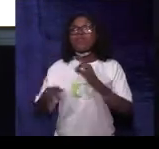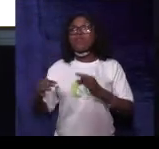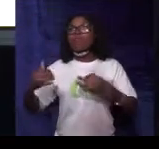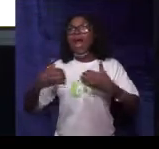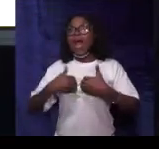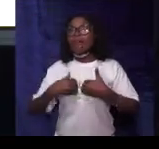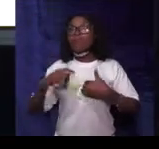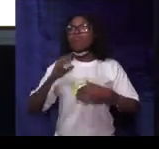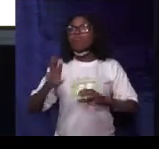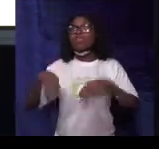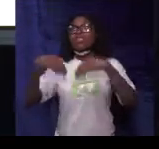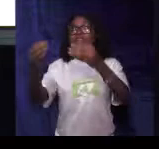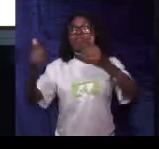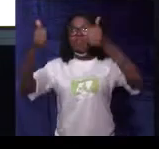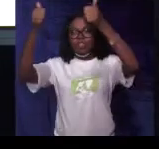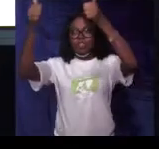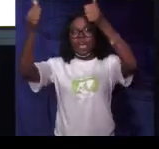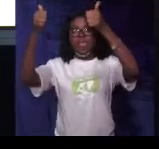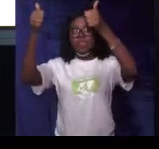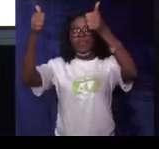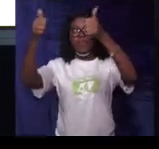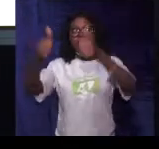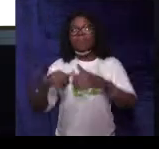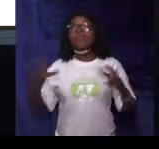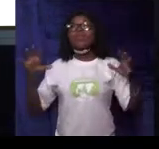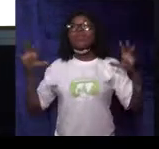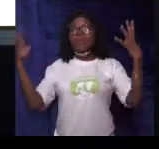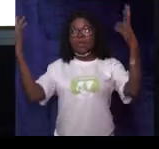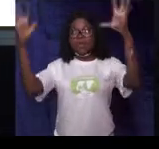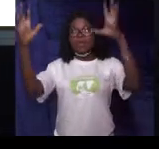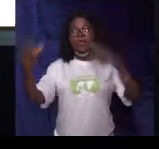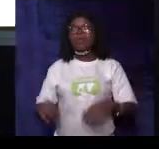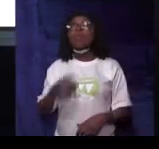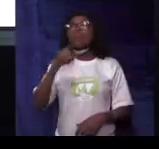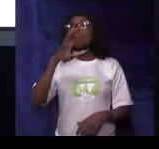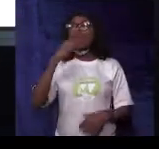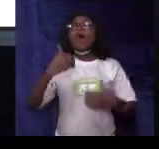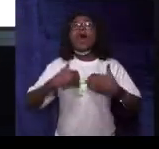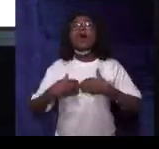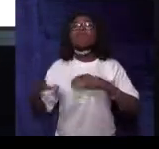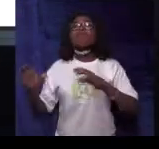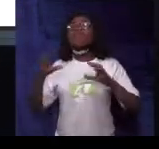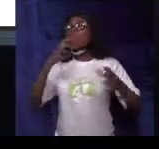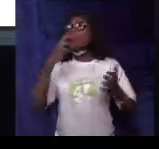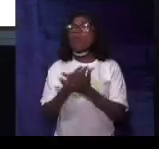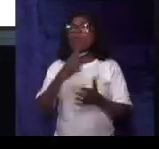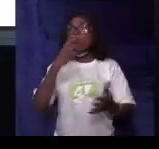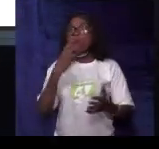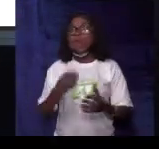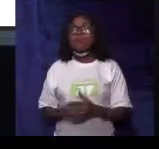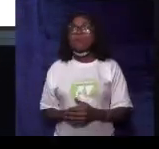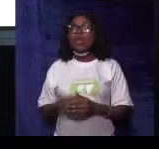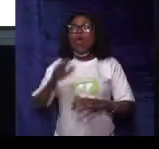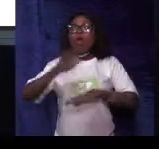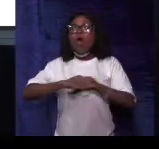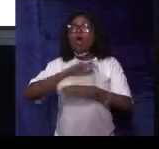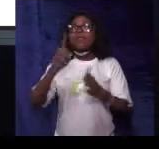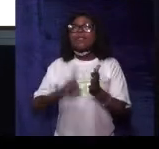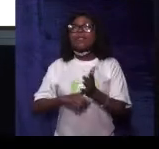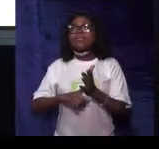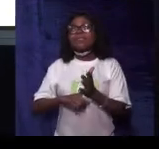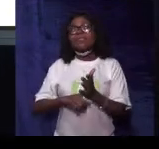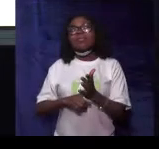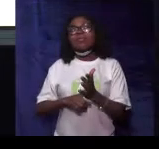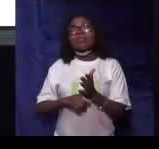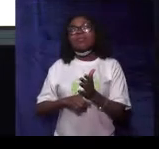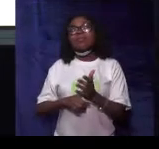we have, that means we give you cheers. It shows you have done well. On this